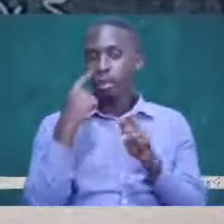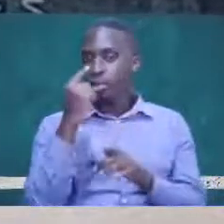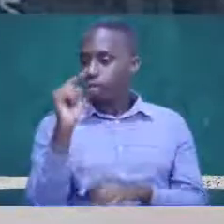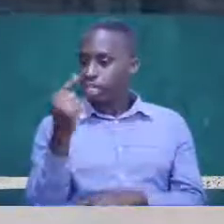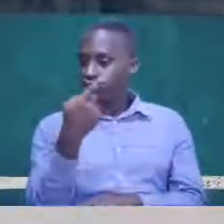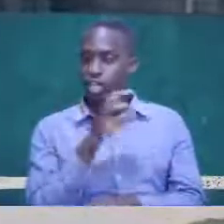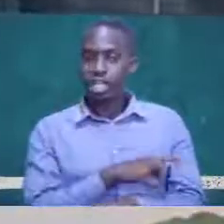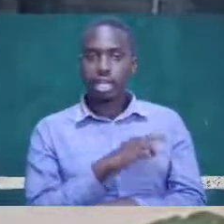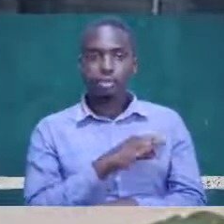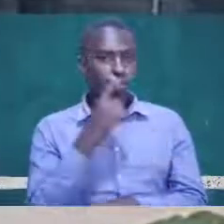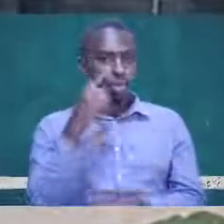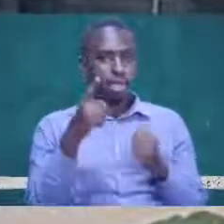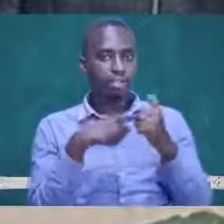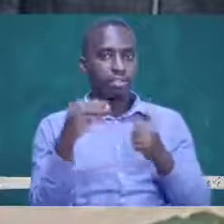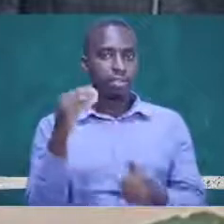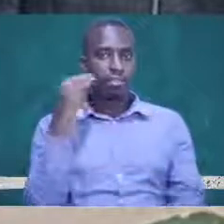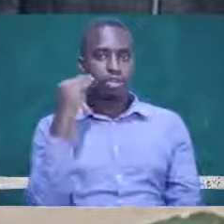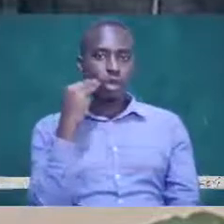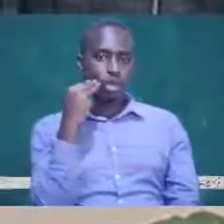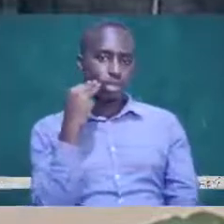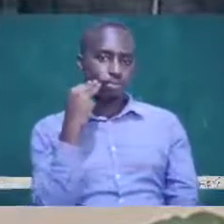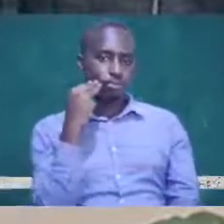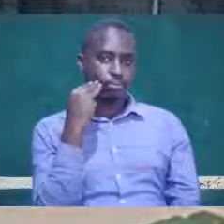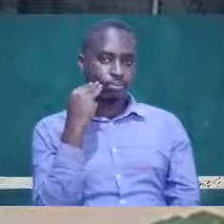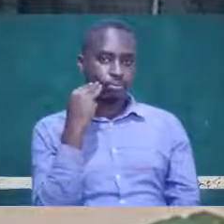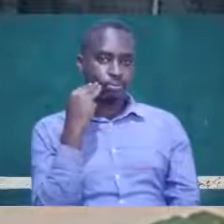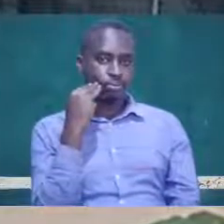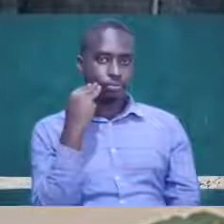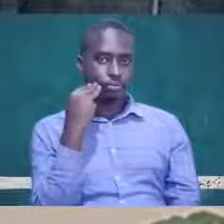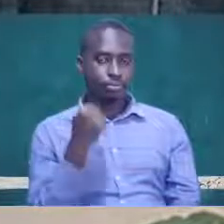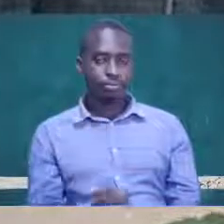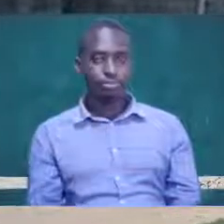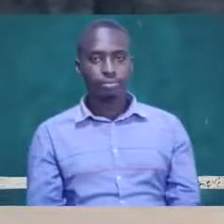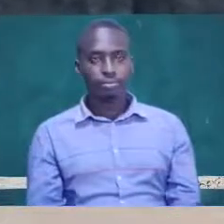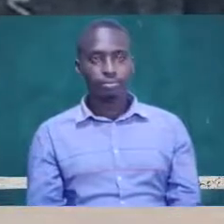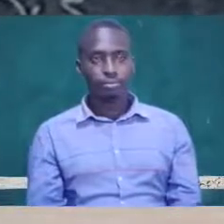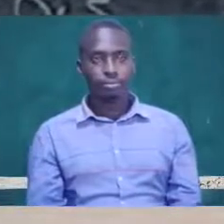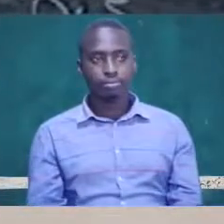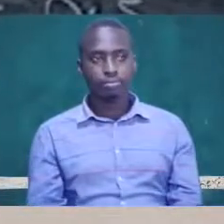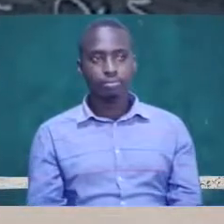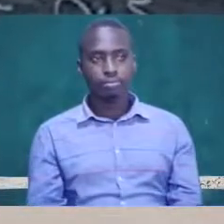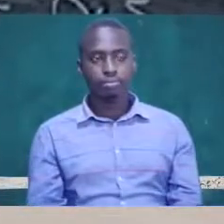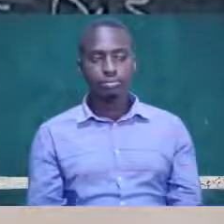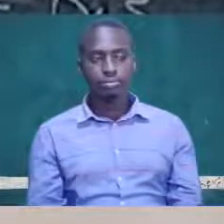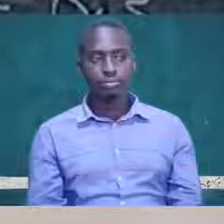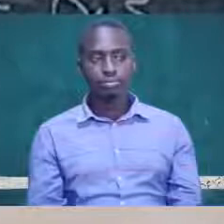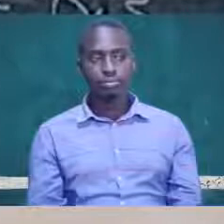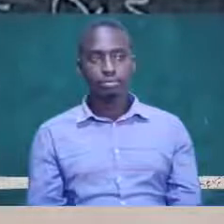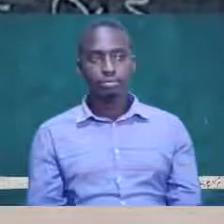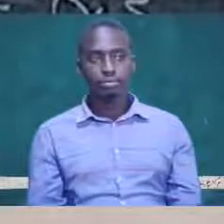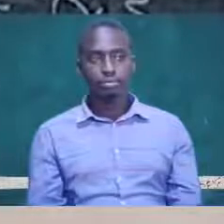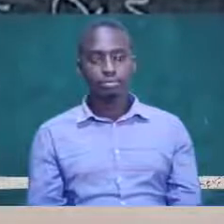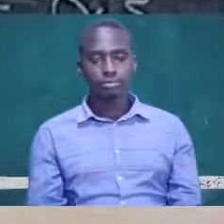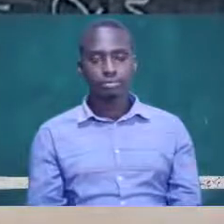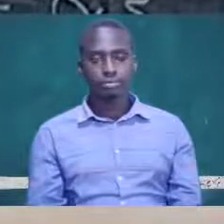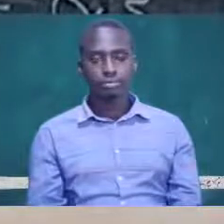income is 60 million. The initial income is 60 million. To get our change in